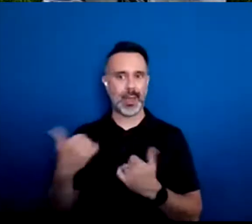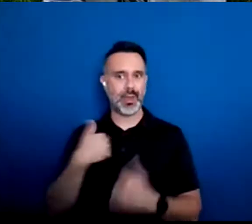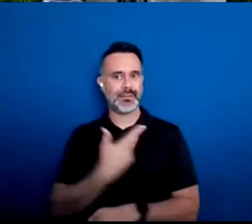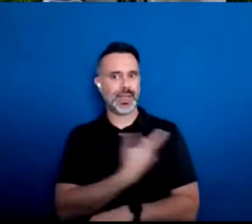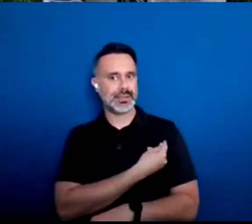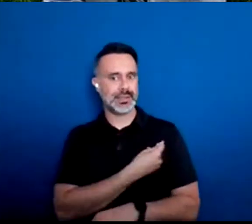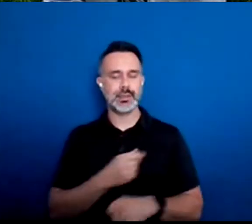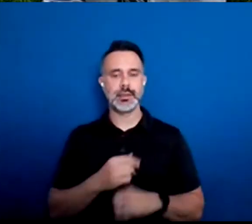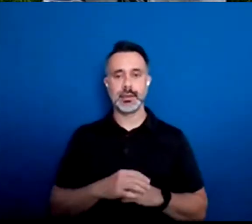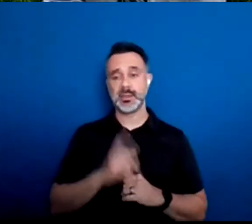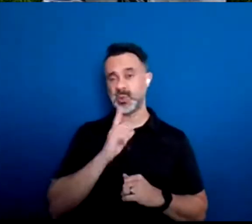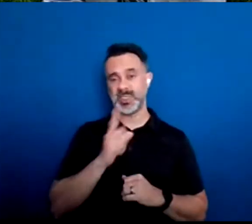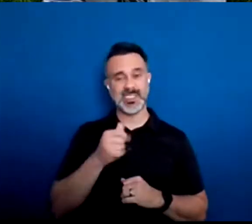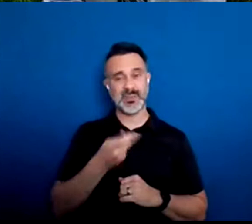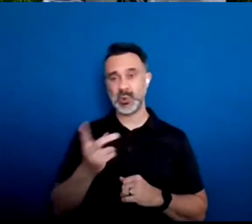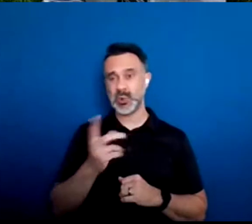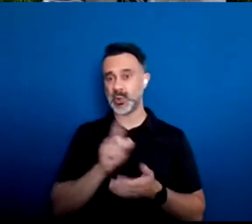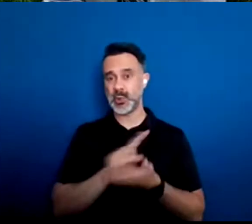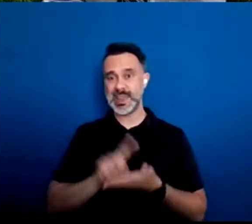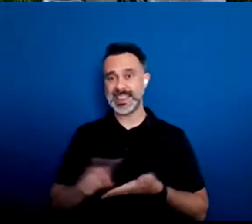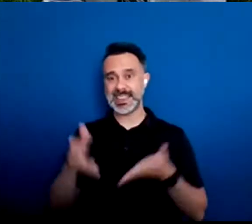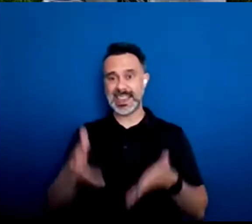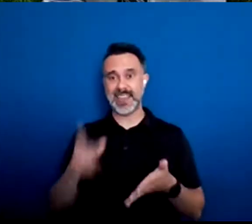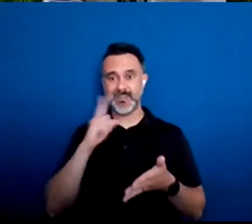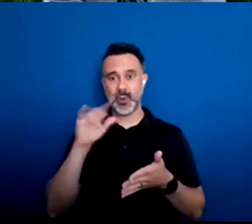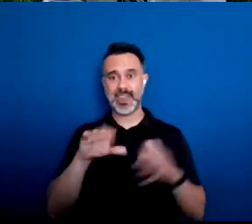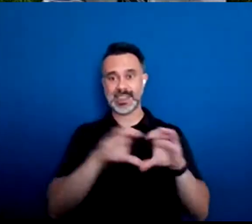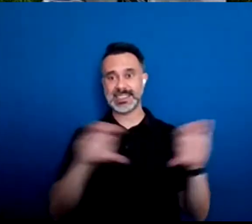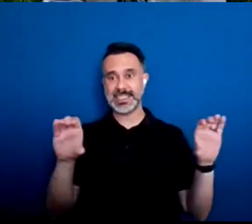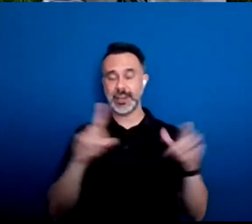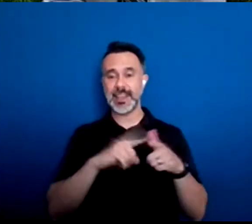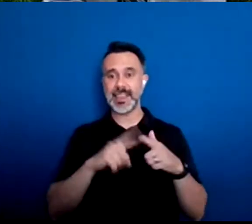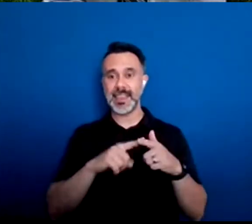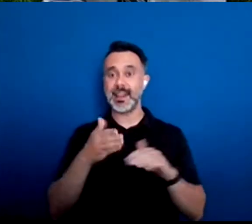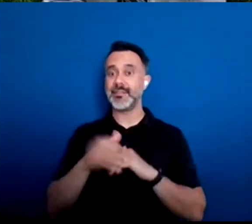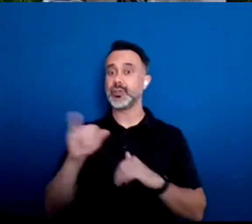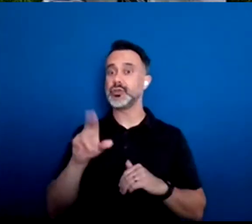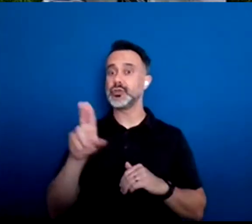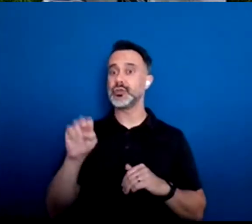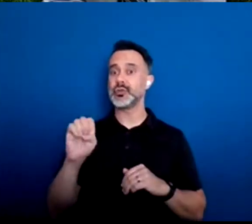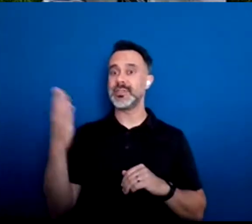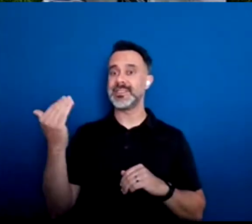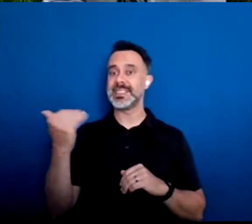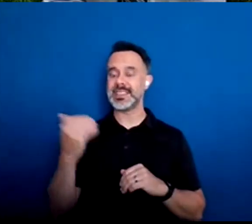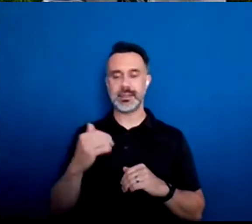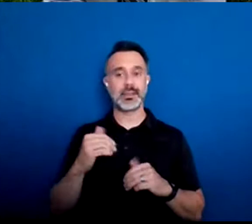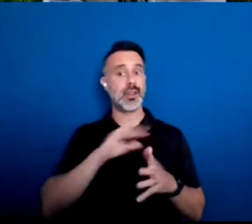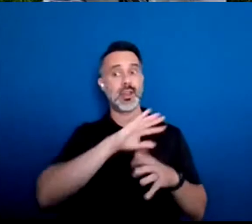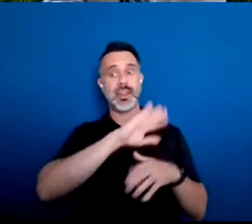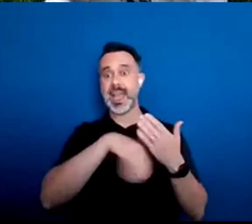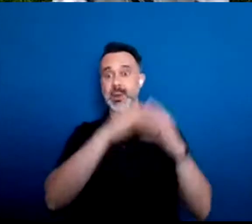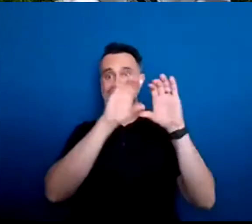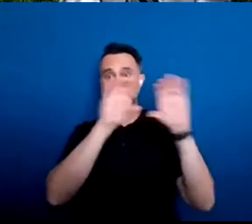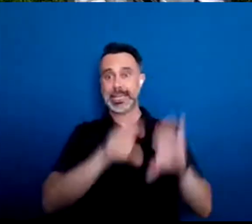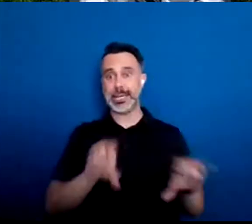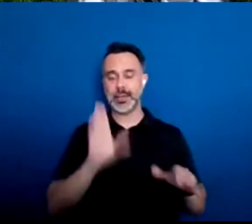more weeks of the tier, and after June 15th, all of that will go away. As far as what's going to